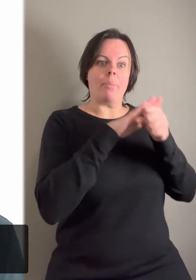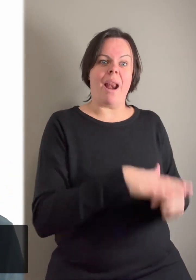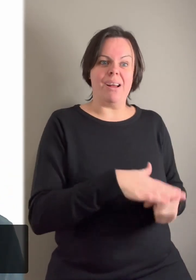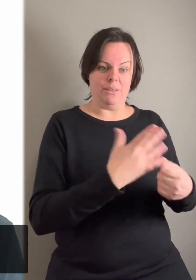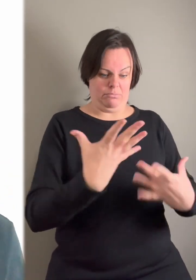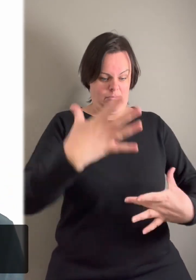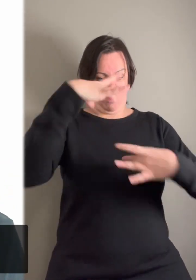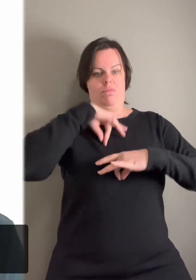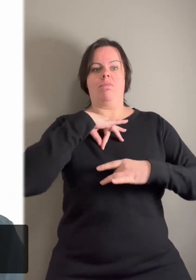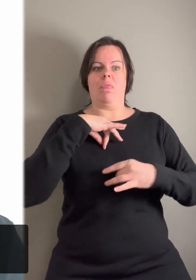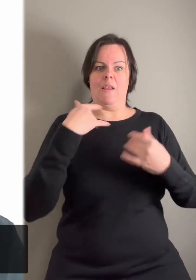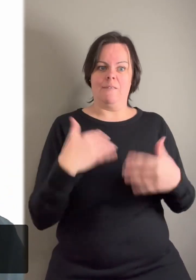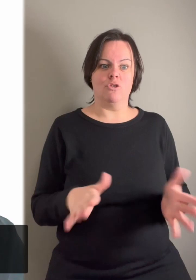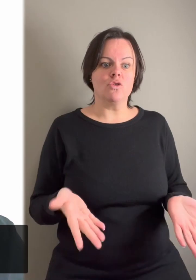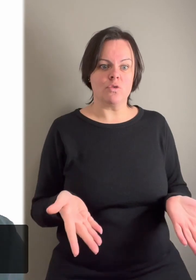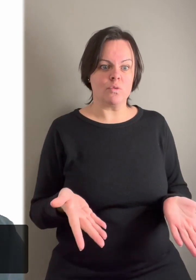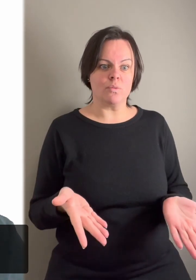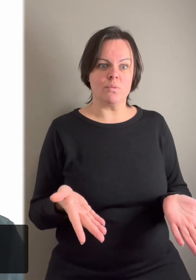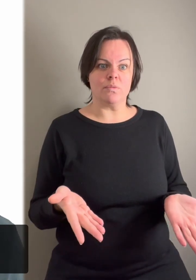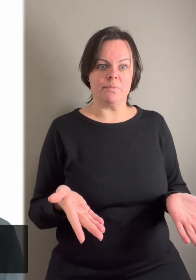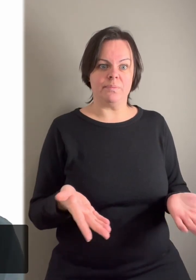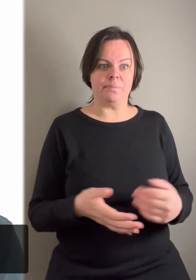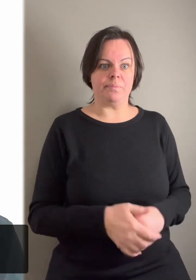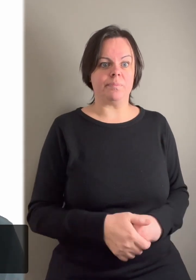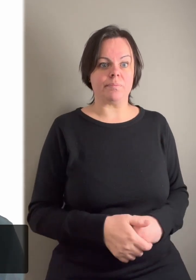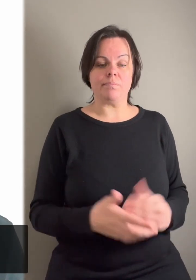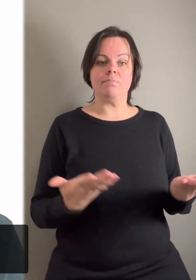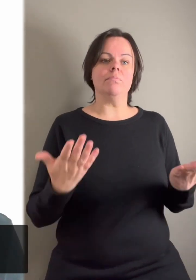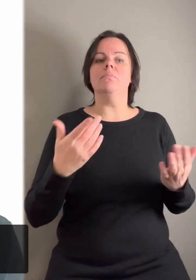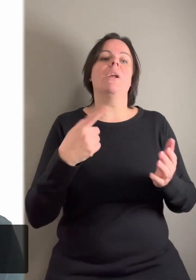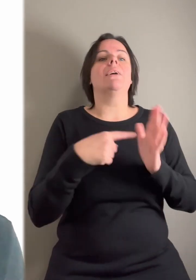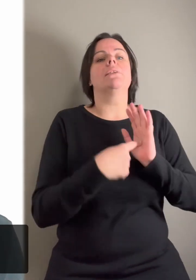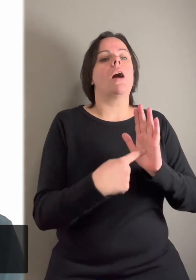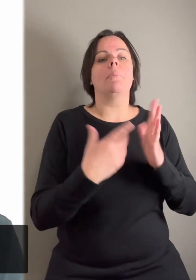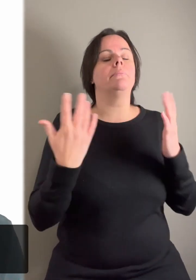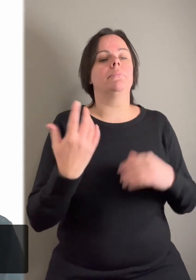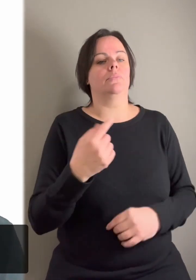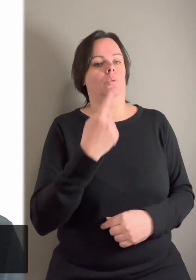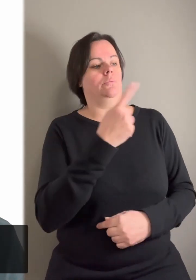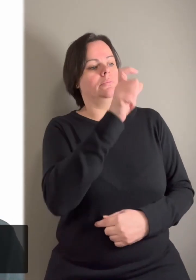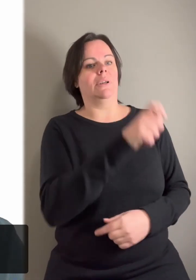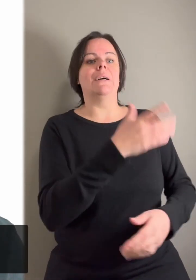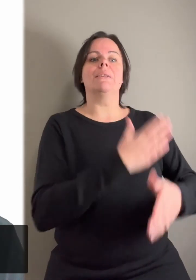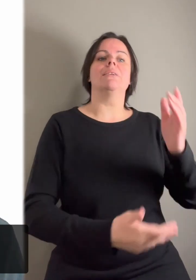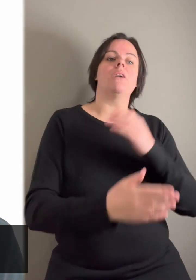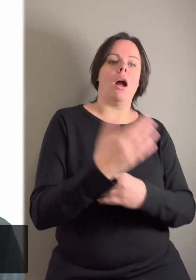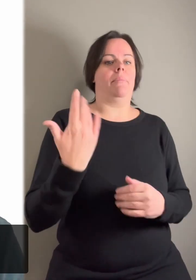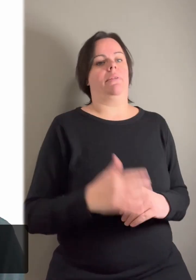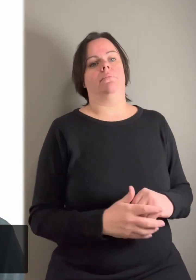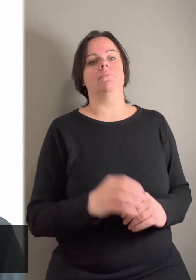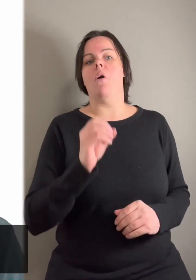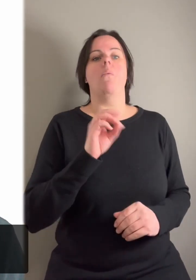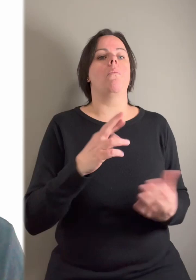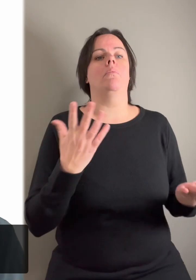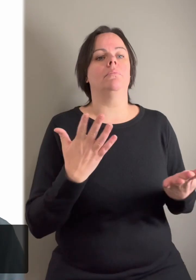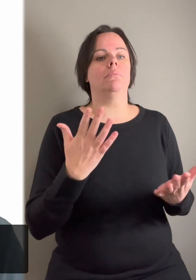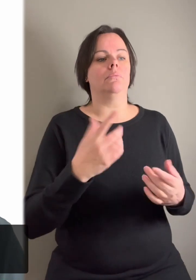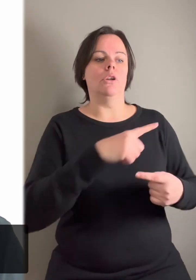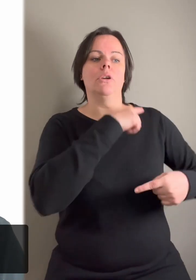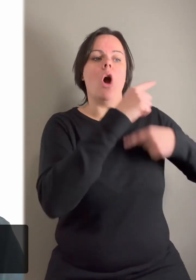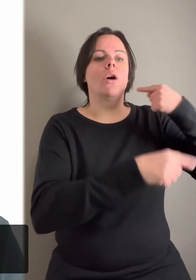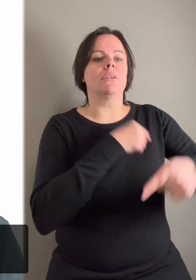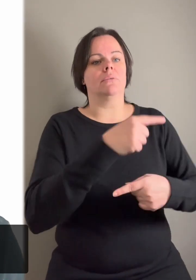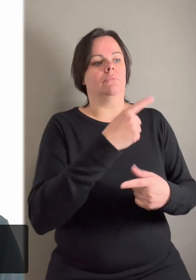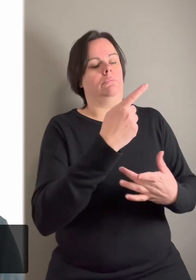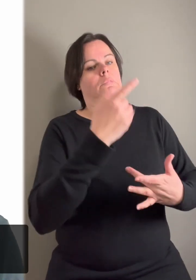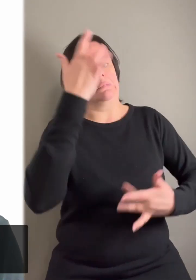worth. How we react with fear or disdain upon seeing people with disabilities or